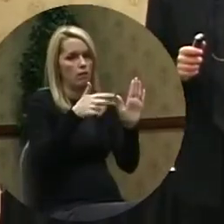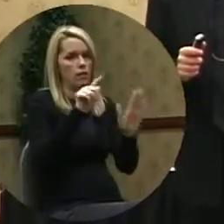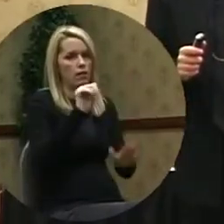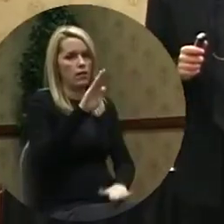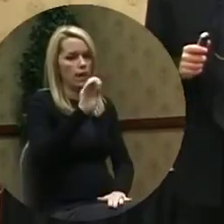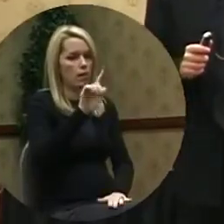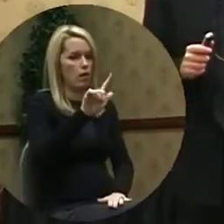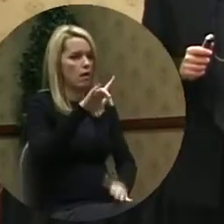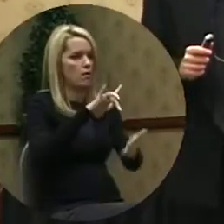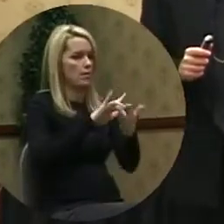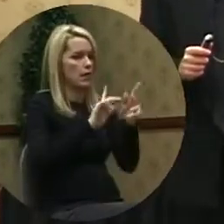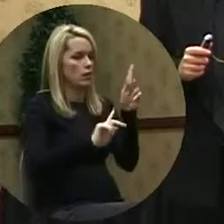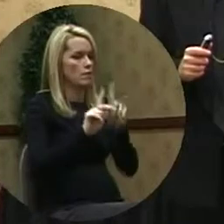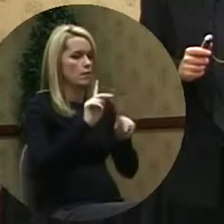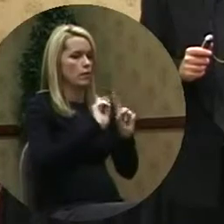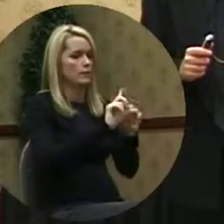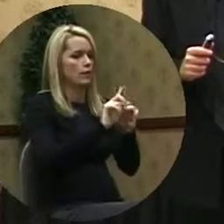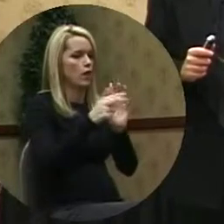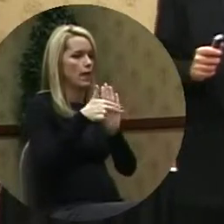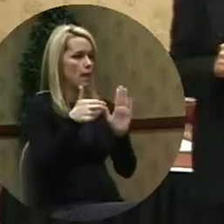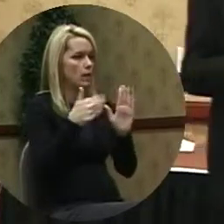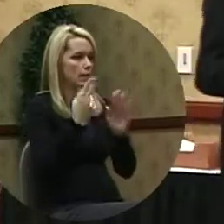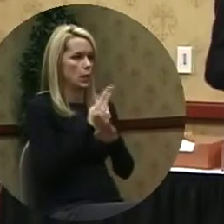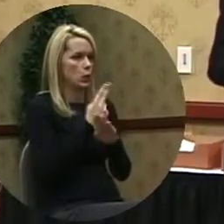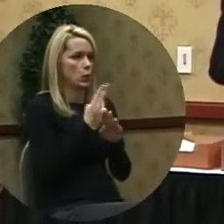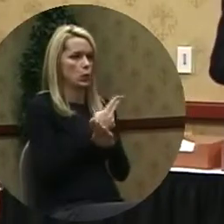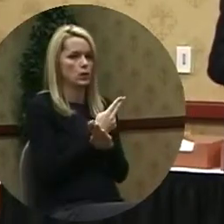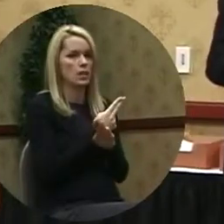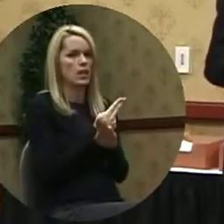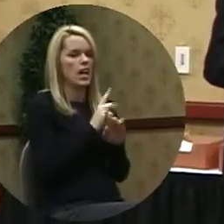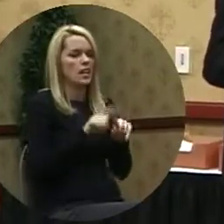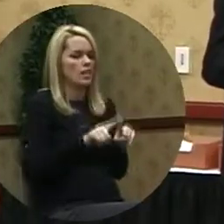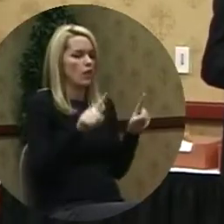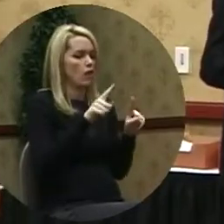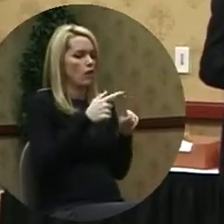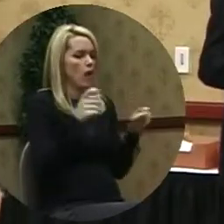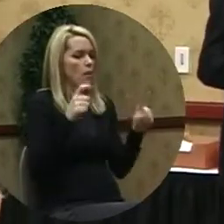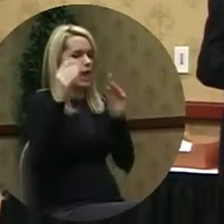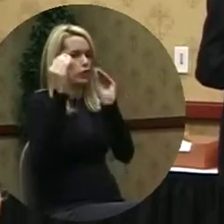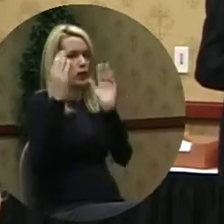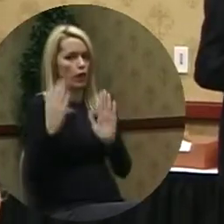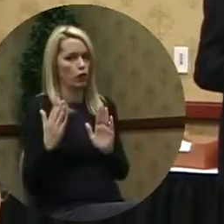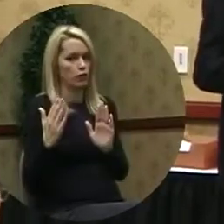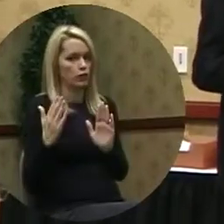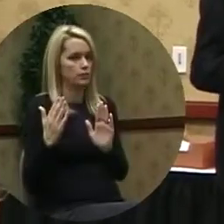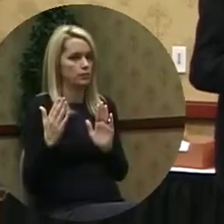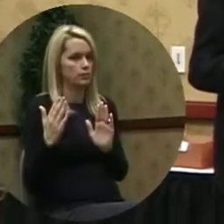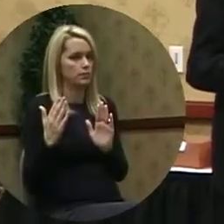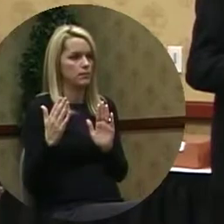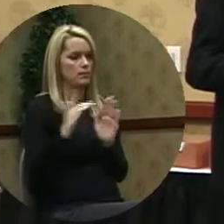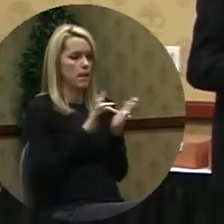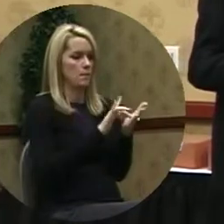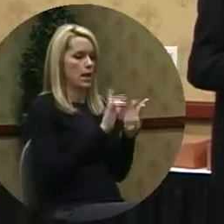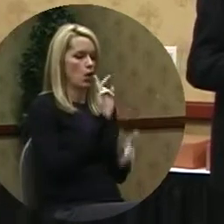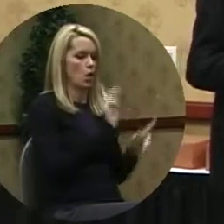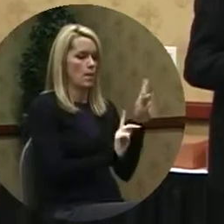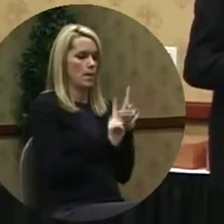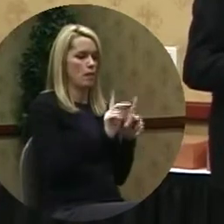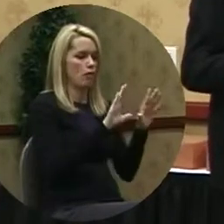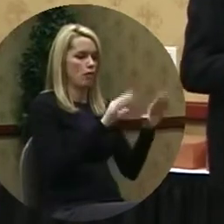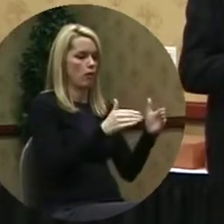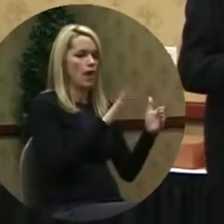Medical folks use different labels than educational folks. And medical folks are usually in the